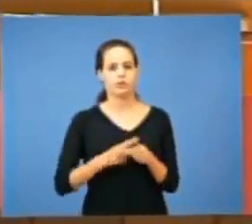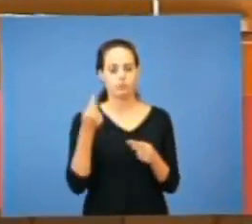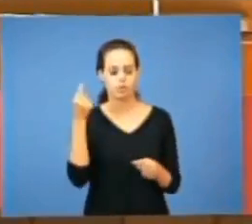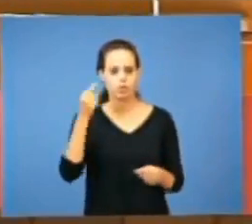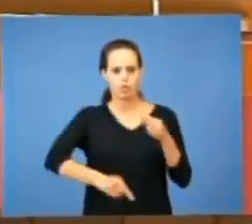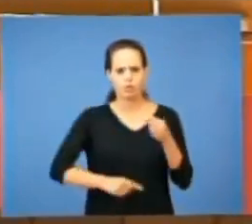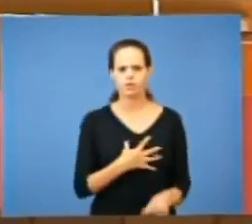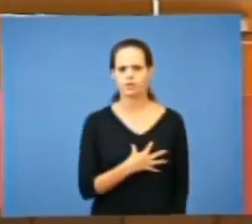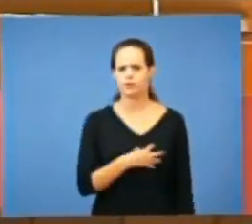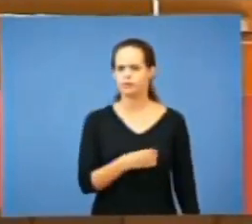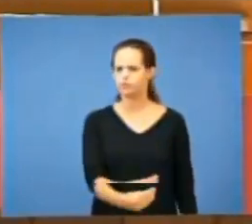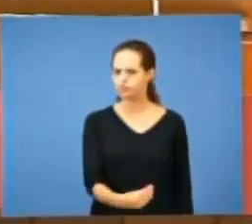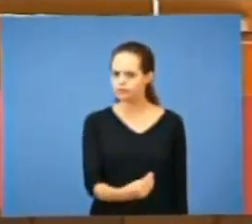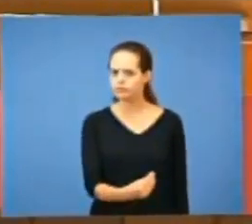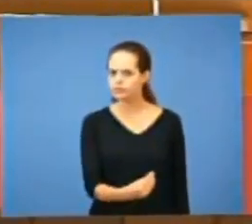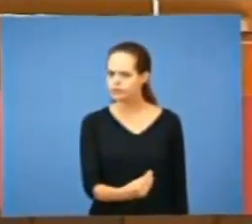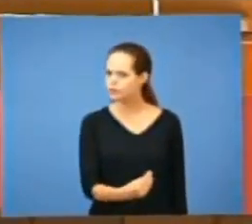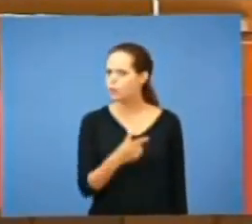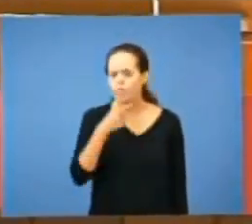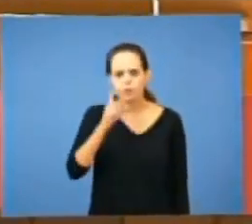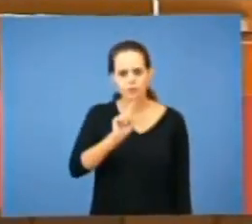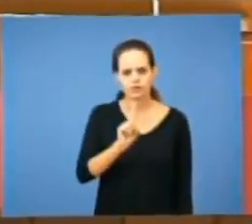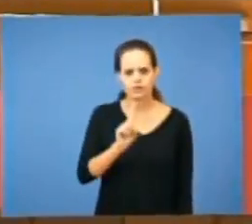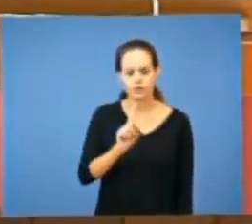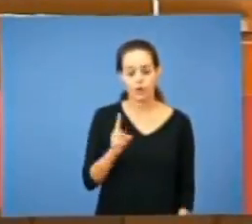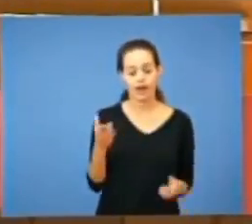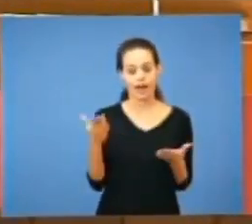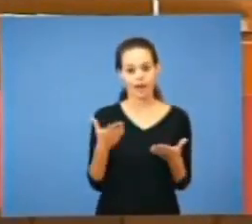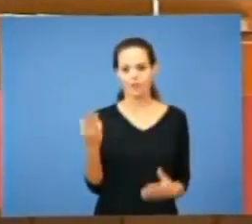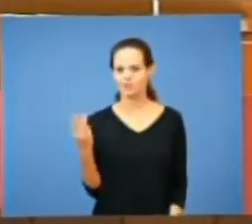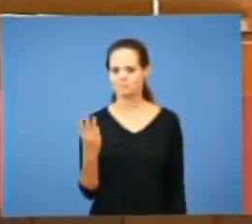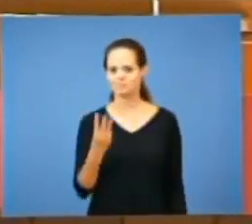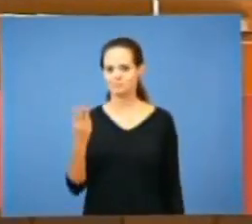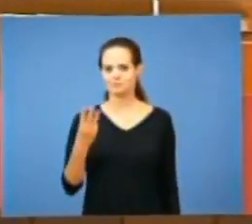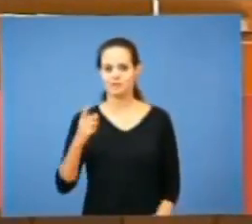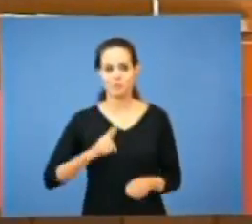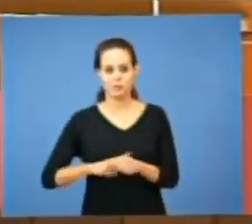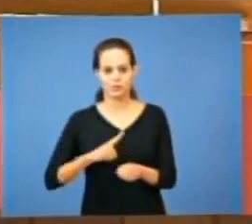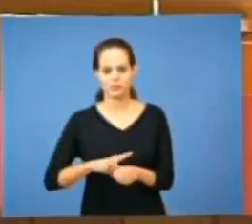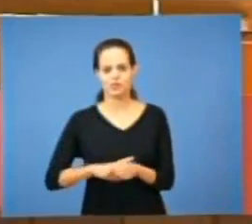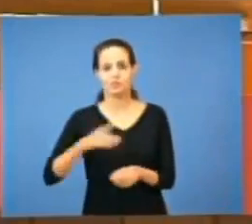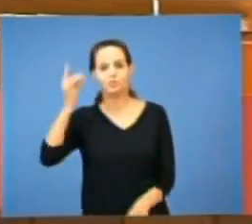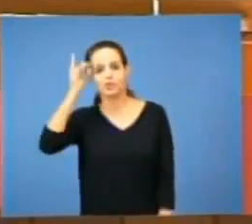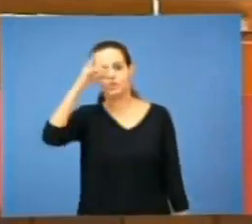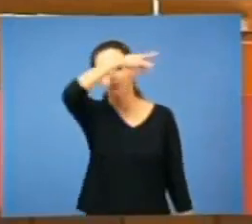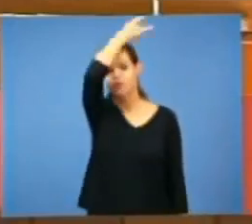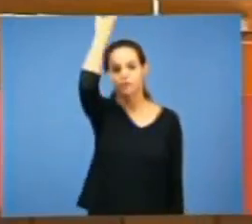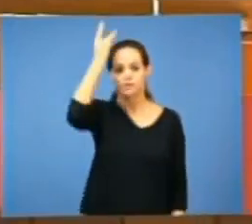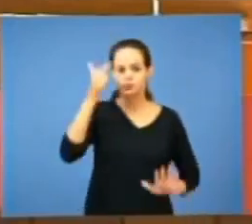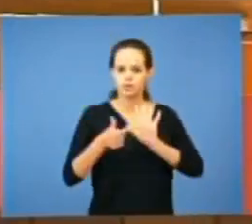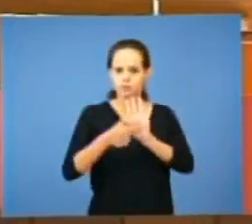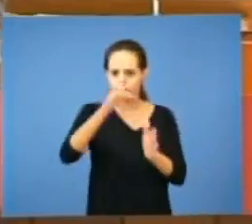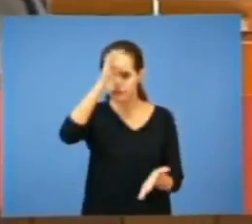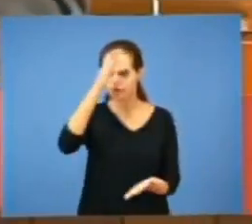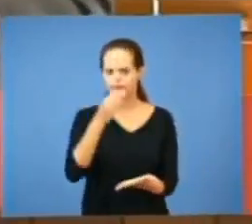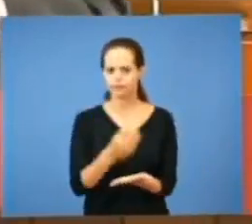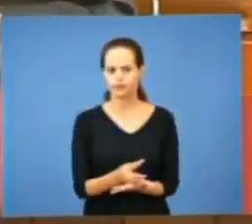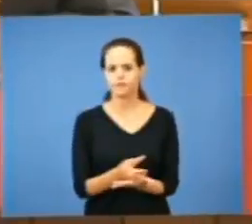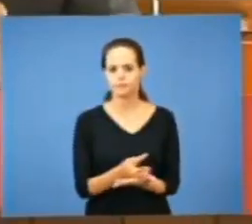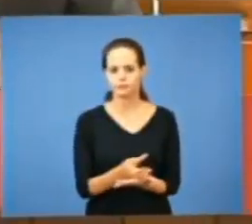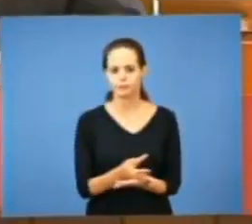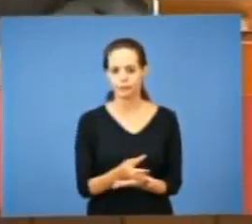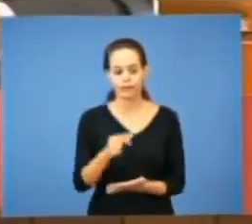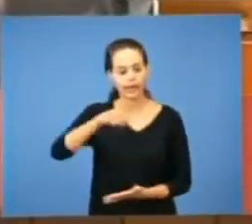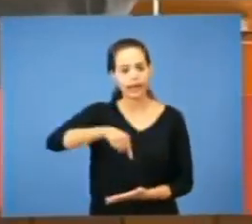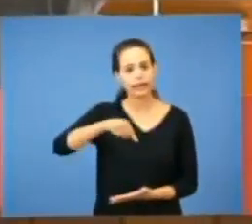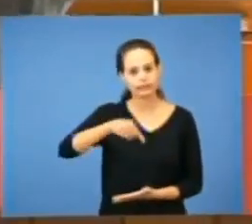the Son. He was not able to overcome. And now he's fighting against the Holy Spirit. He speaks about the faith. You've